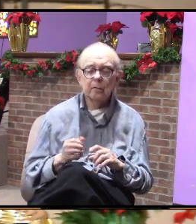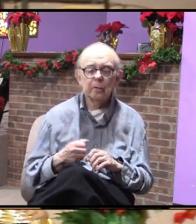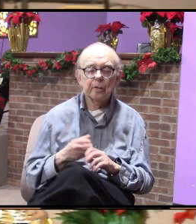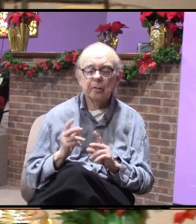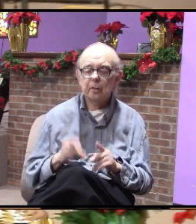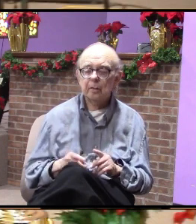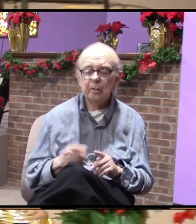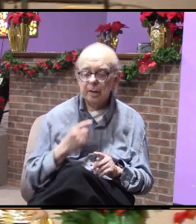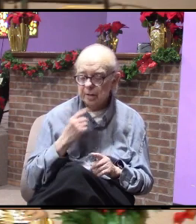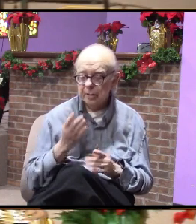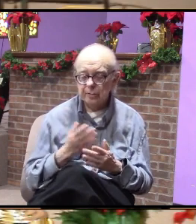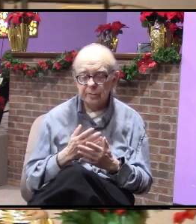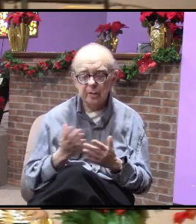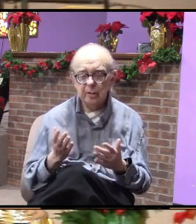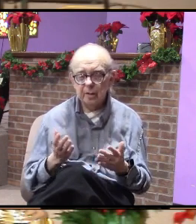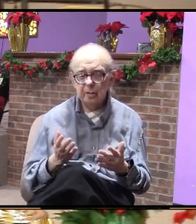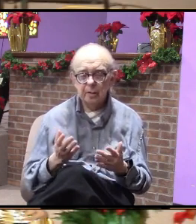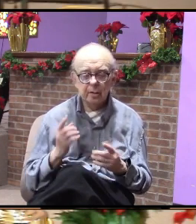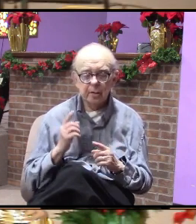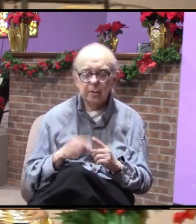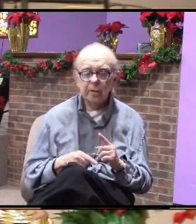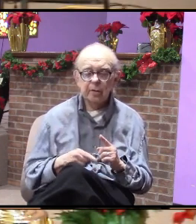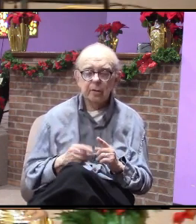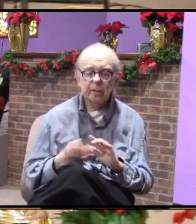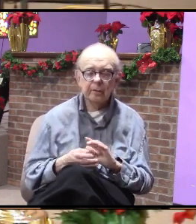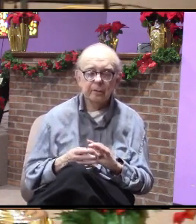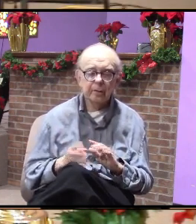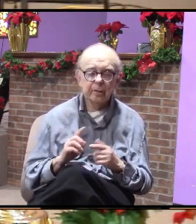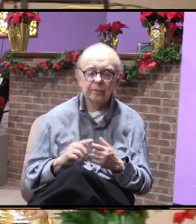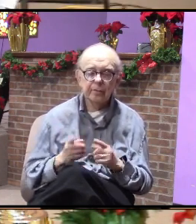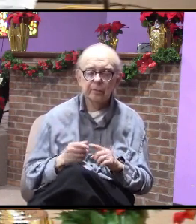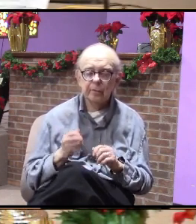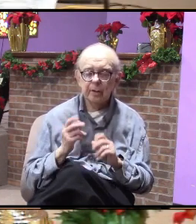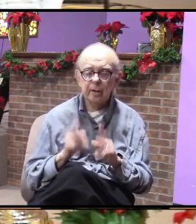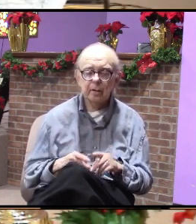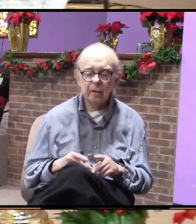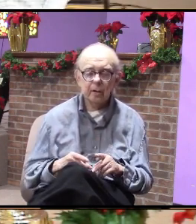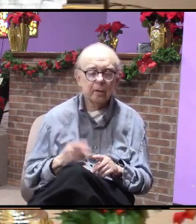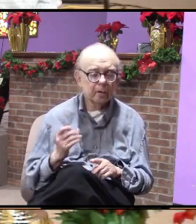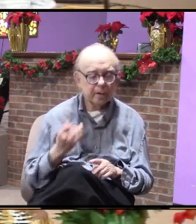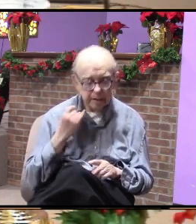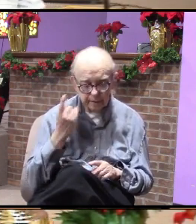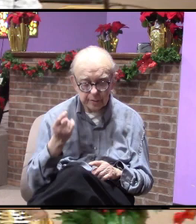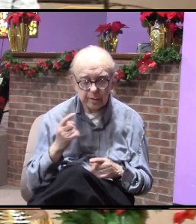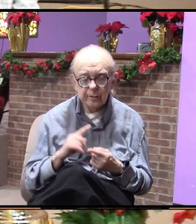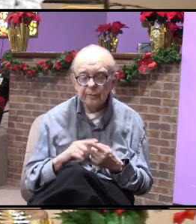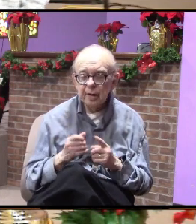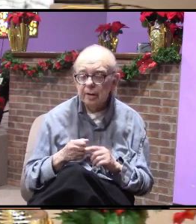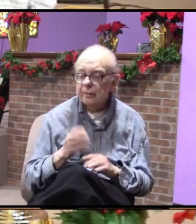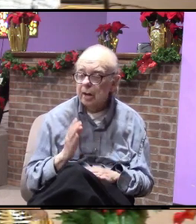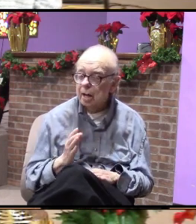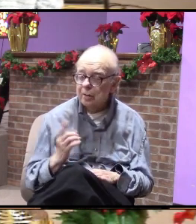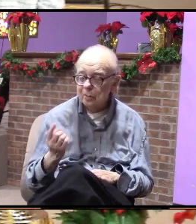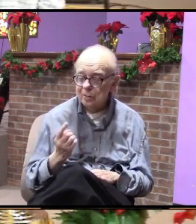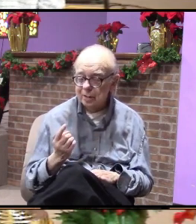everybody, but let me say this to you. You can't be friends with everybody unless they're a friend of God.